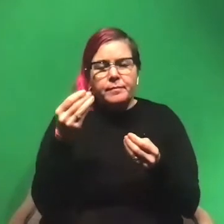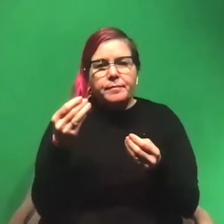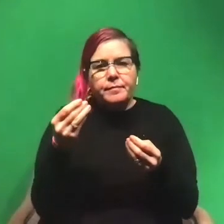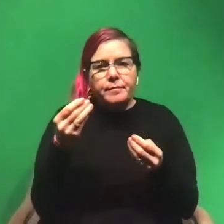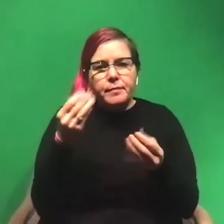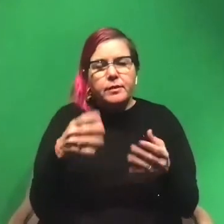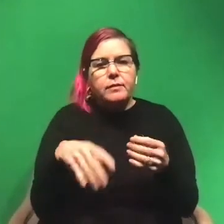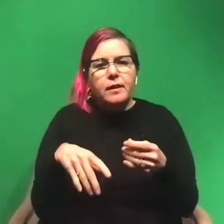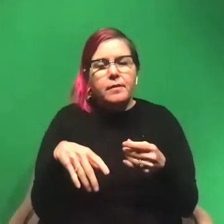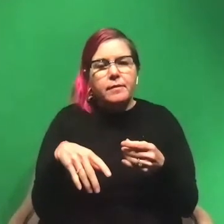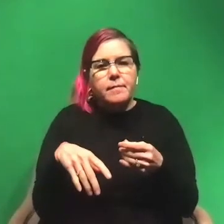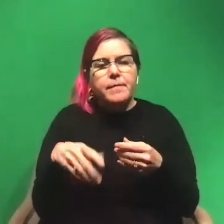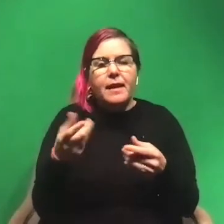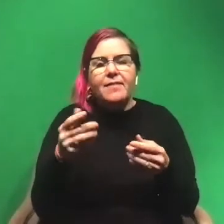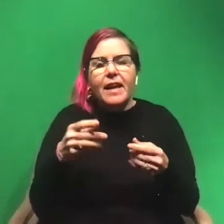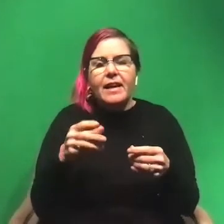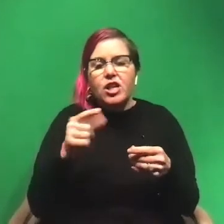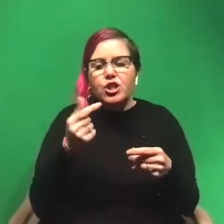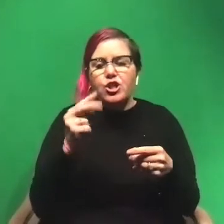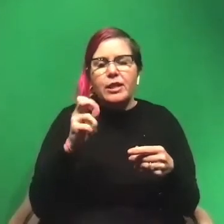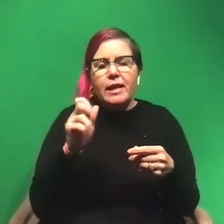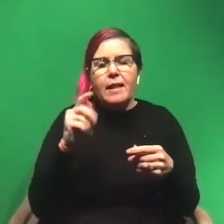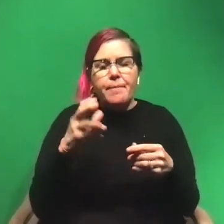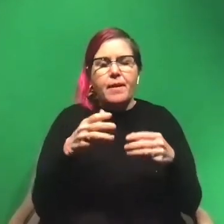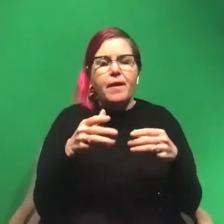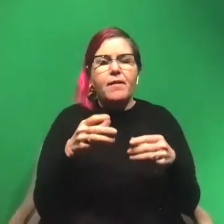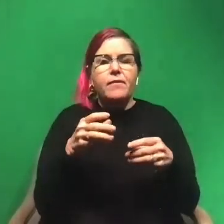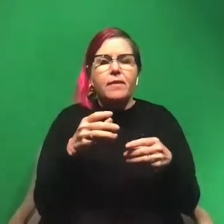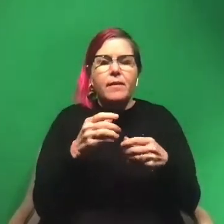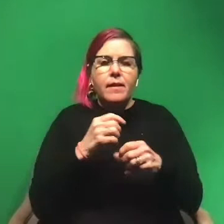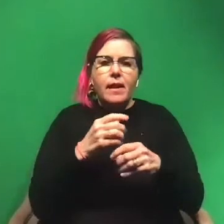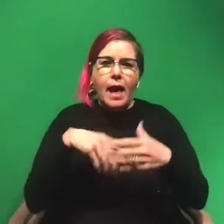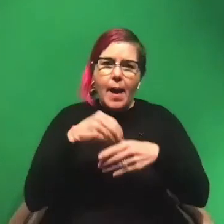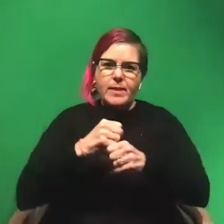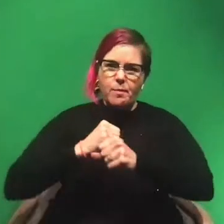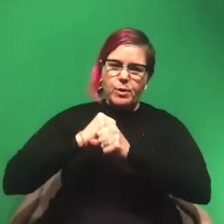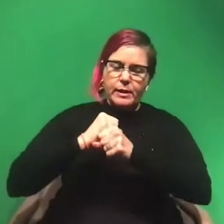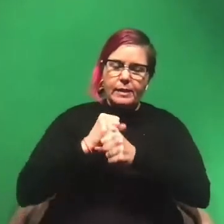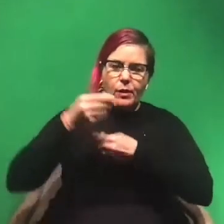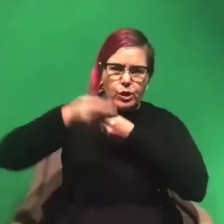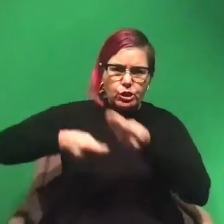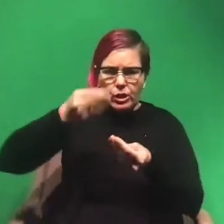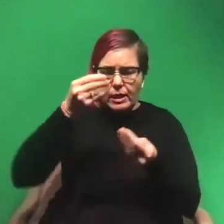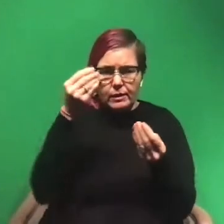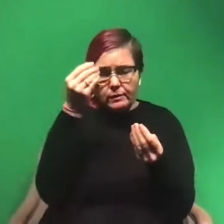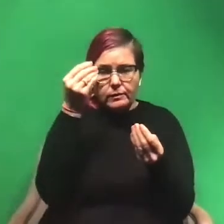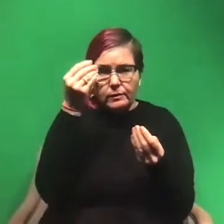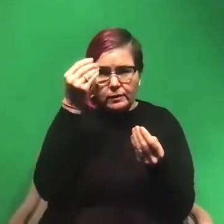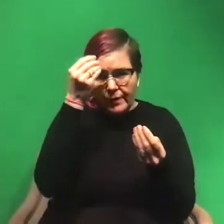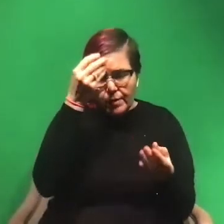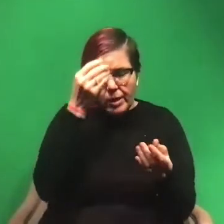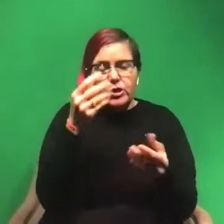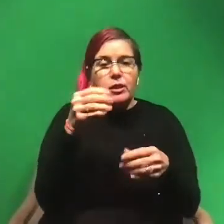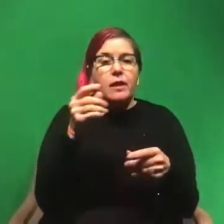genie lamp, if you will. So you have the lamp protecting the genetic material. And once it's inside the cell, then that